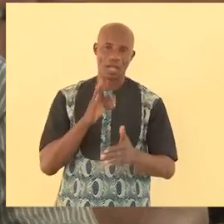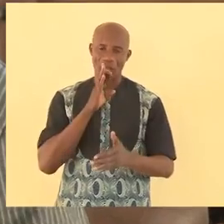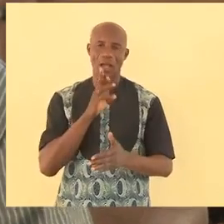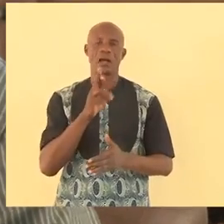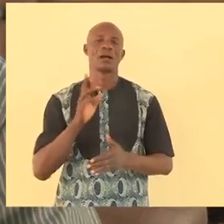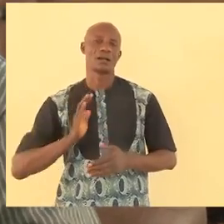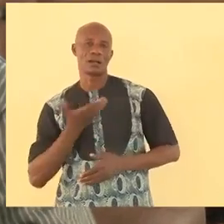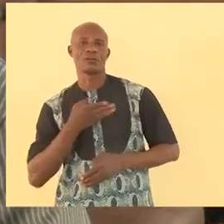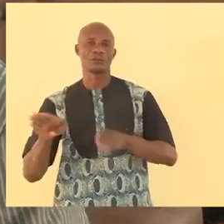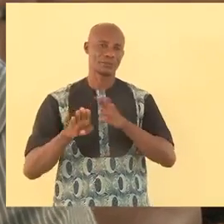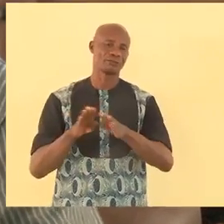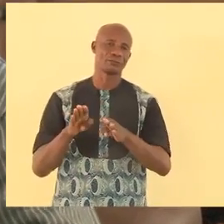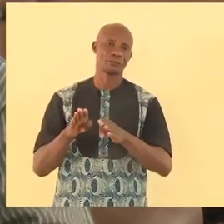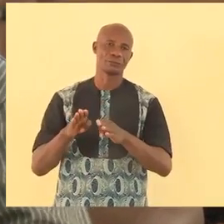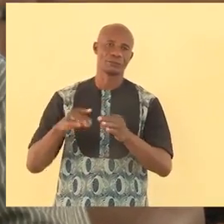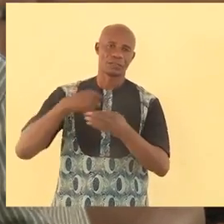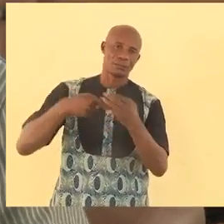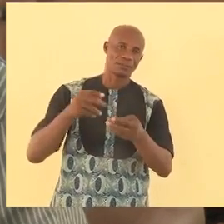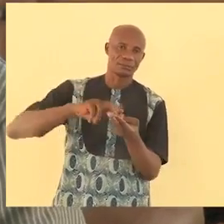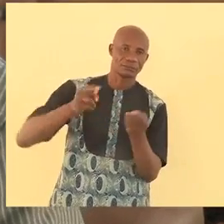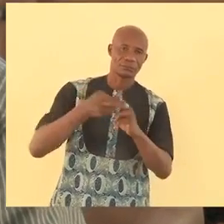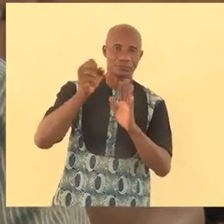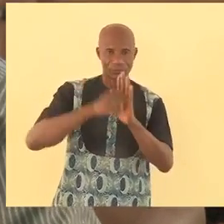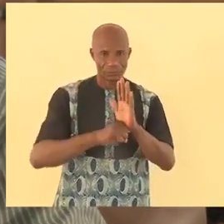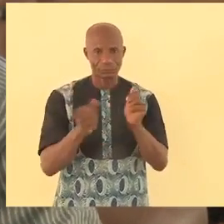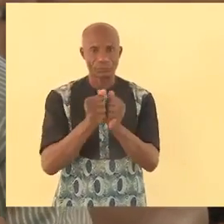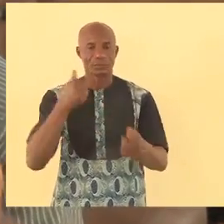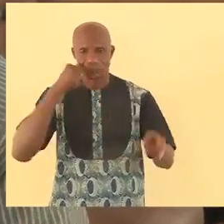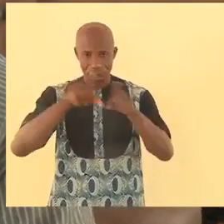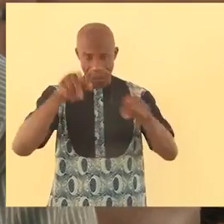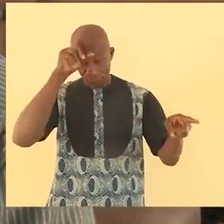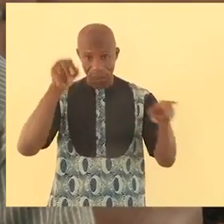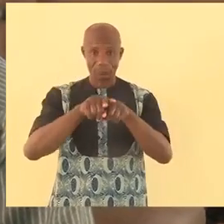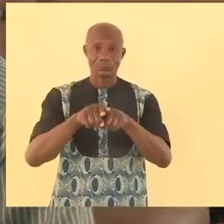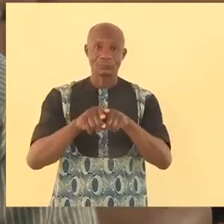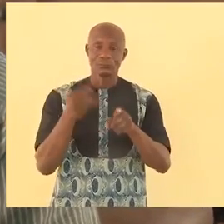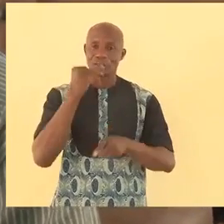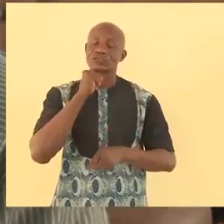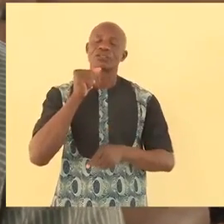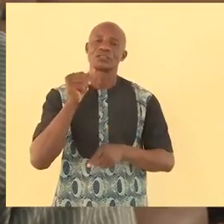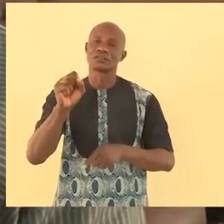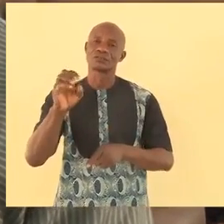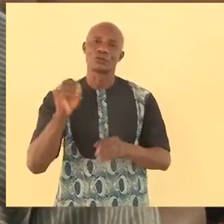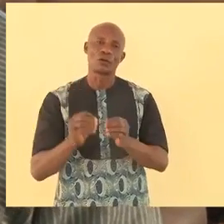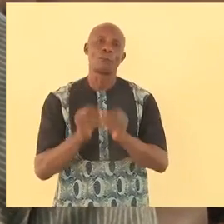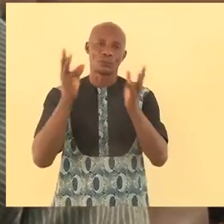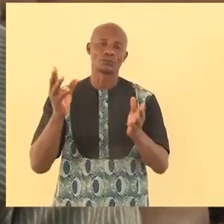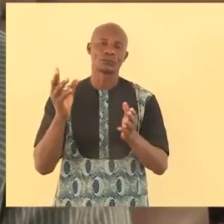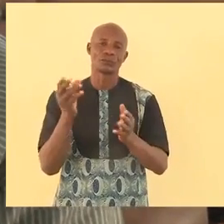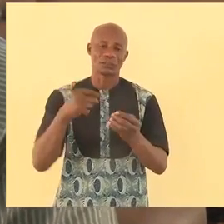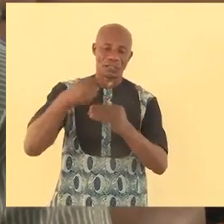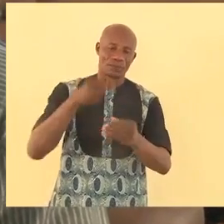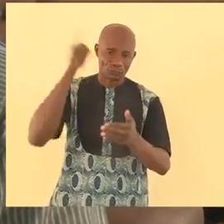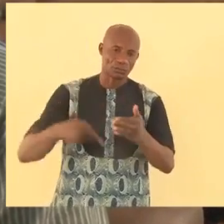What is our conduct as regards our relationship with our brothers and sisters. It's not so much about what